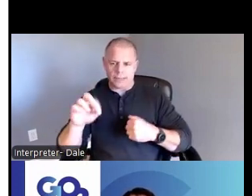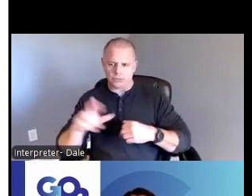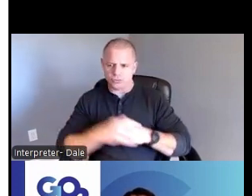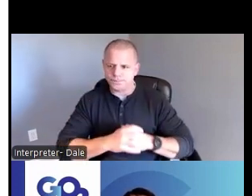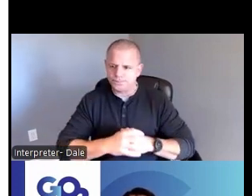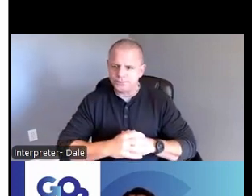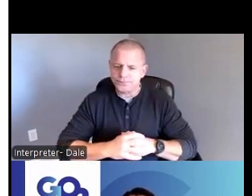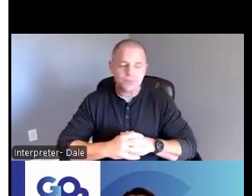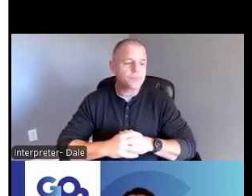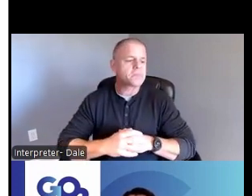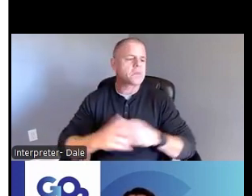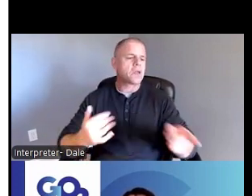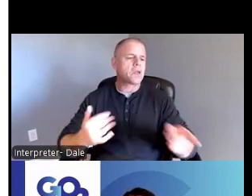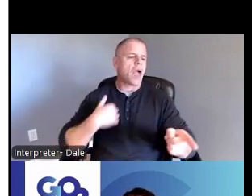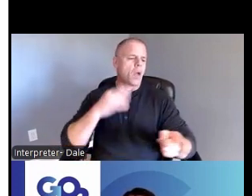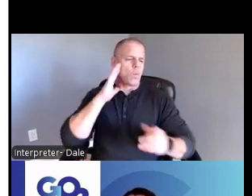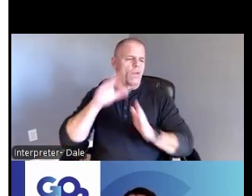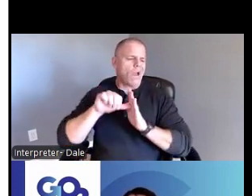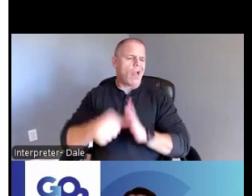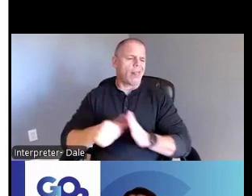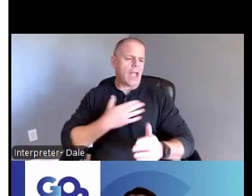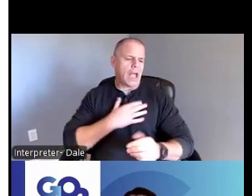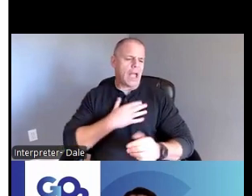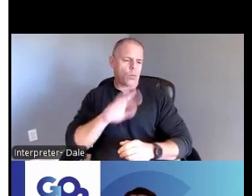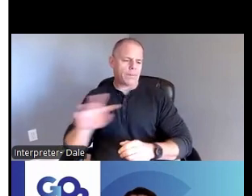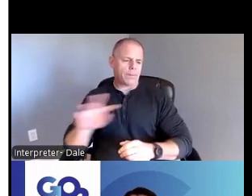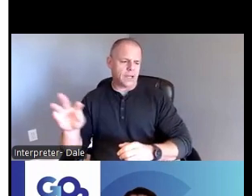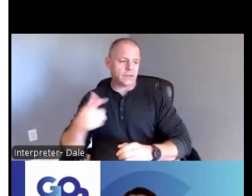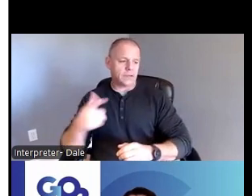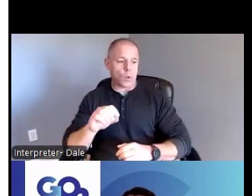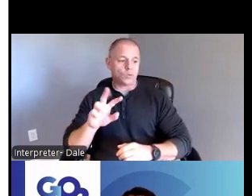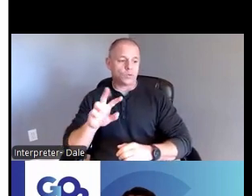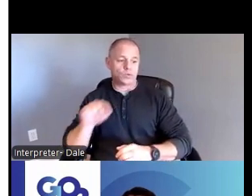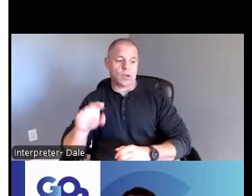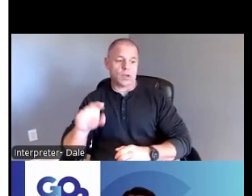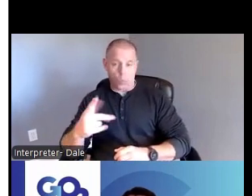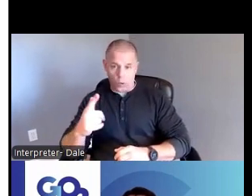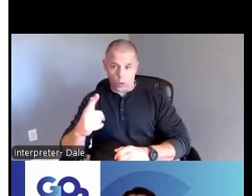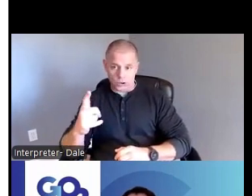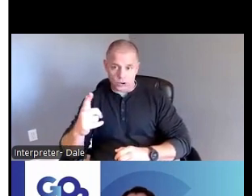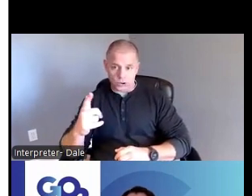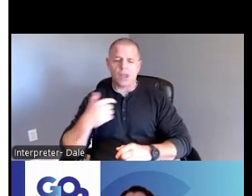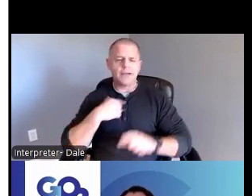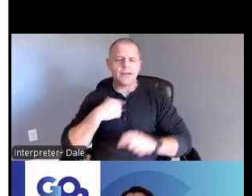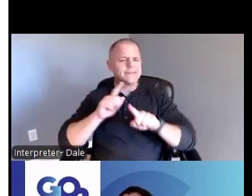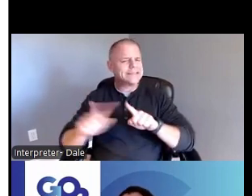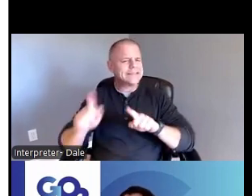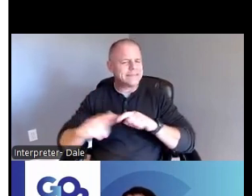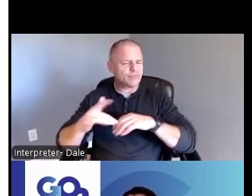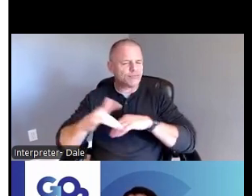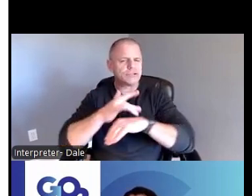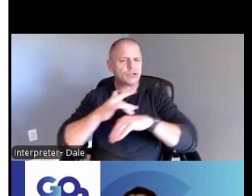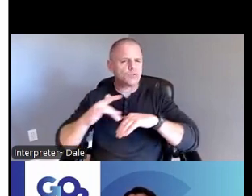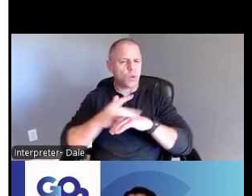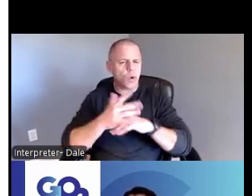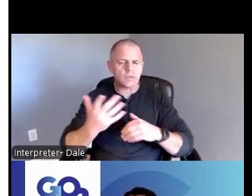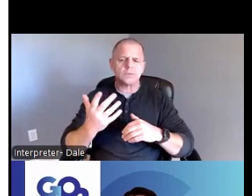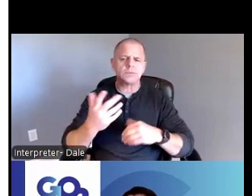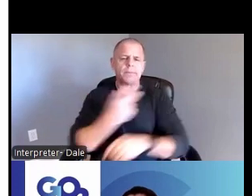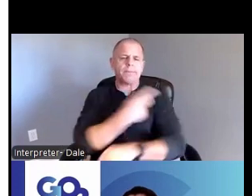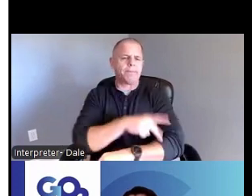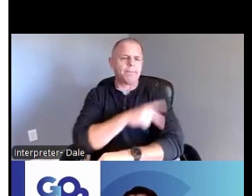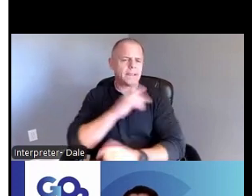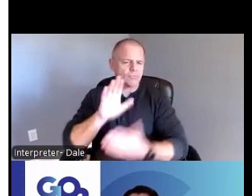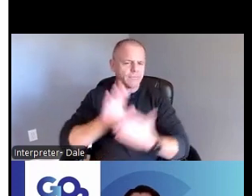I'm going to highlight our website, which is goto.org, and we have various resources that are patient-facing as well